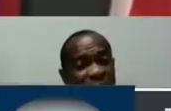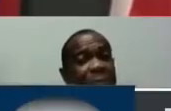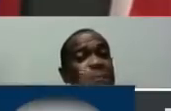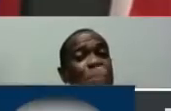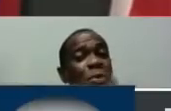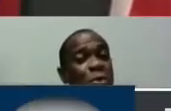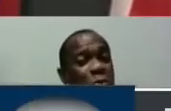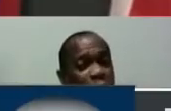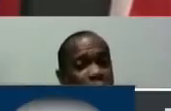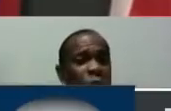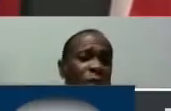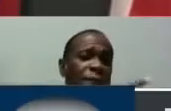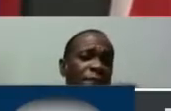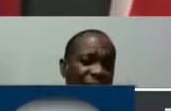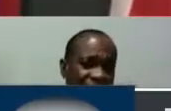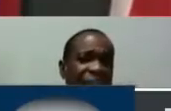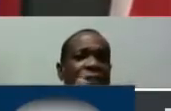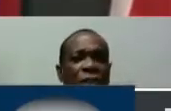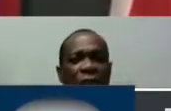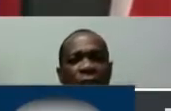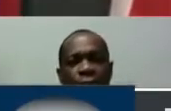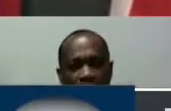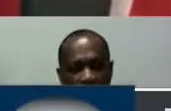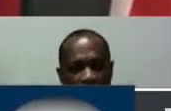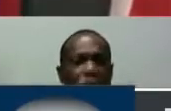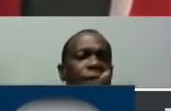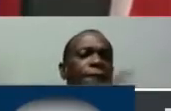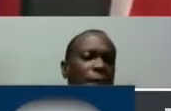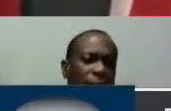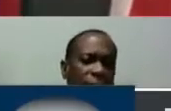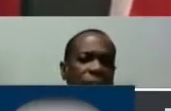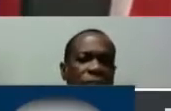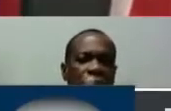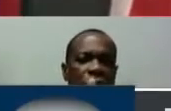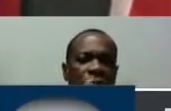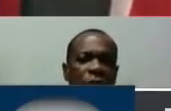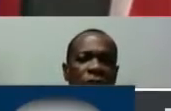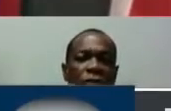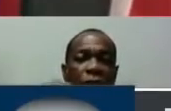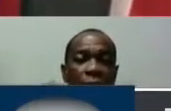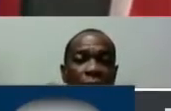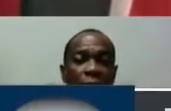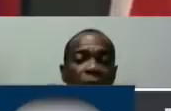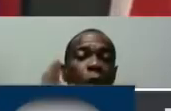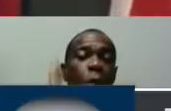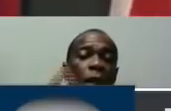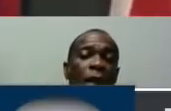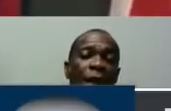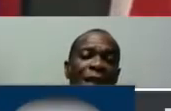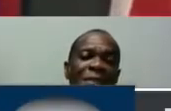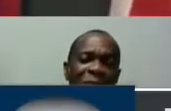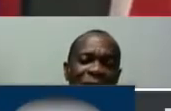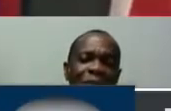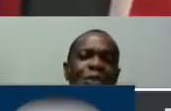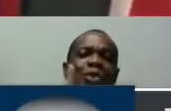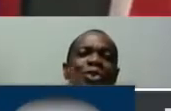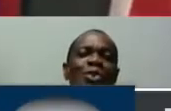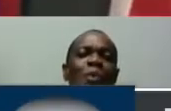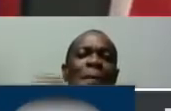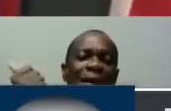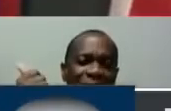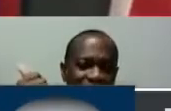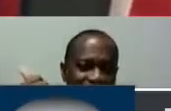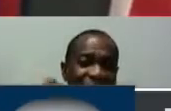vaccination if we are in fact going to respond better or save ourselves from disaster.